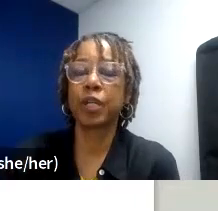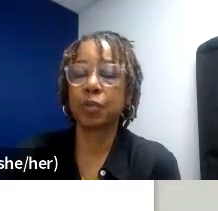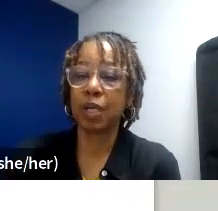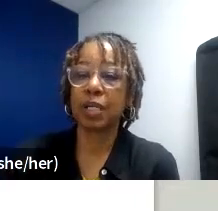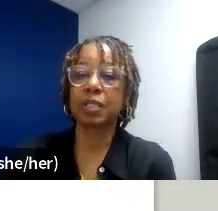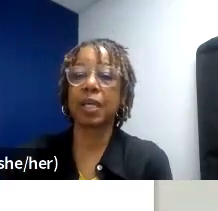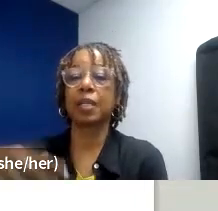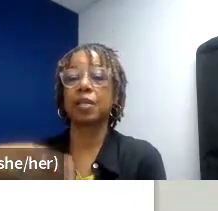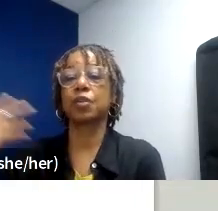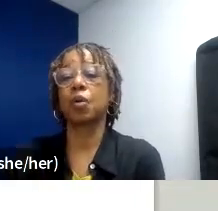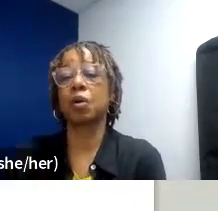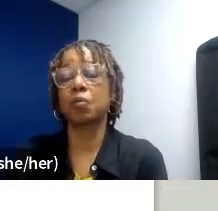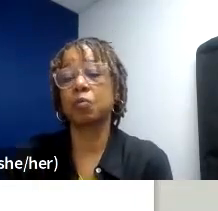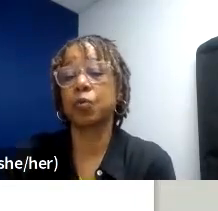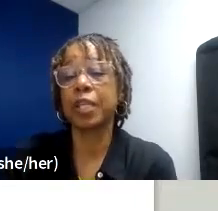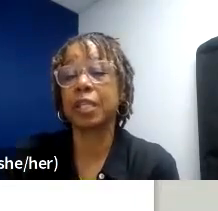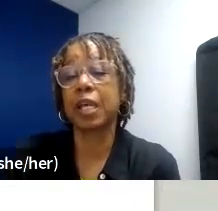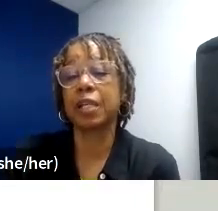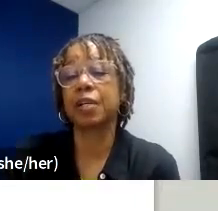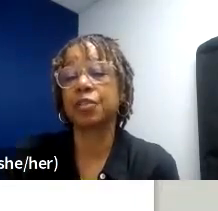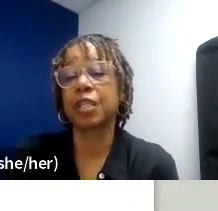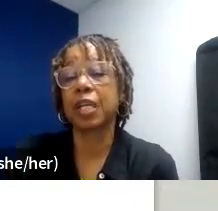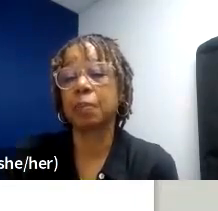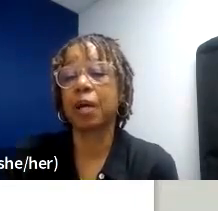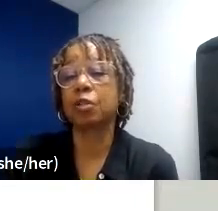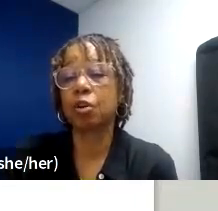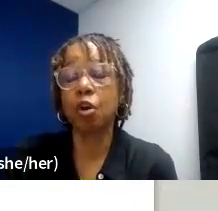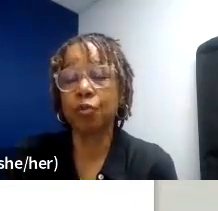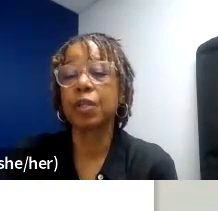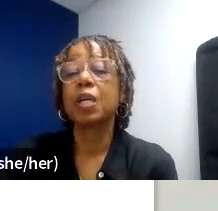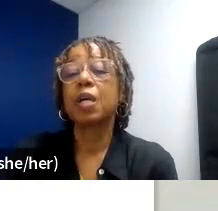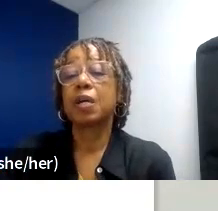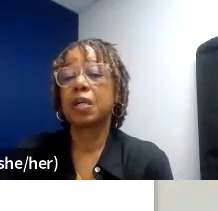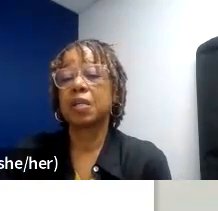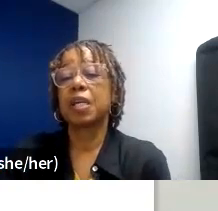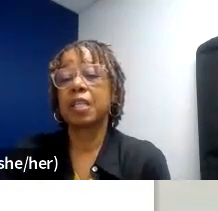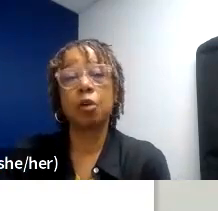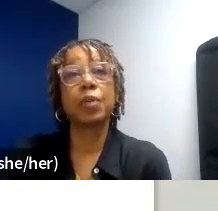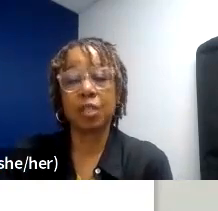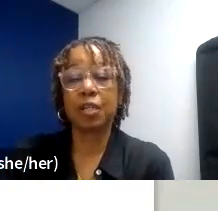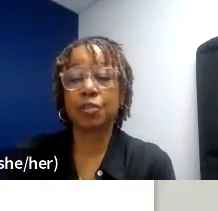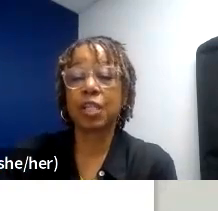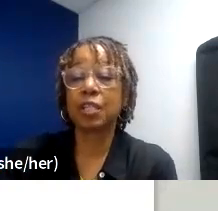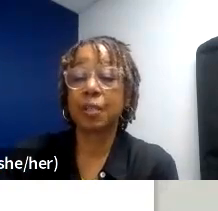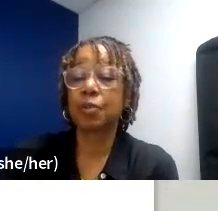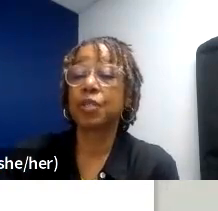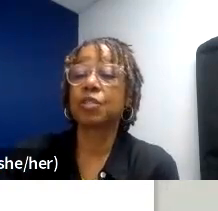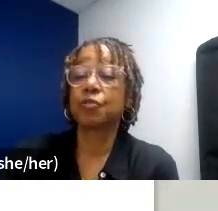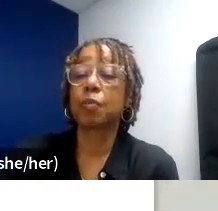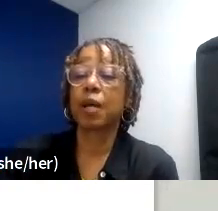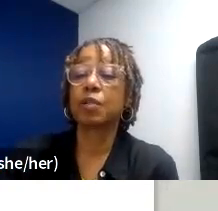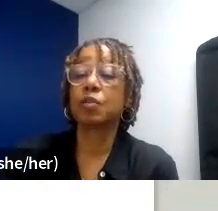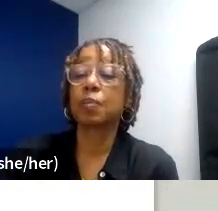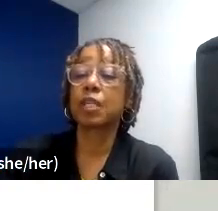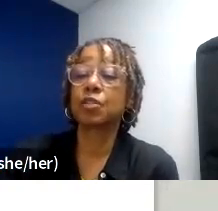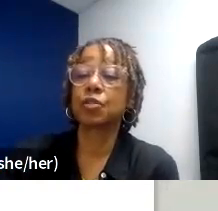didn't know what it was. And, reading and understanding about long COVID has helped me to understand some of the reasons